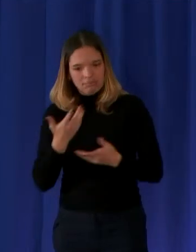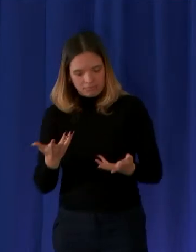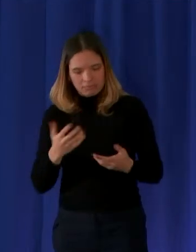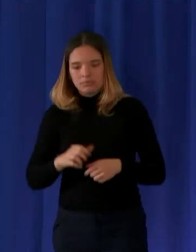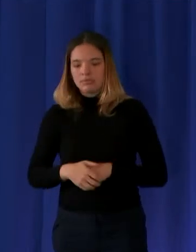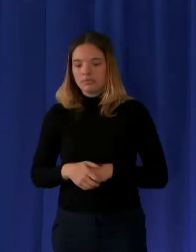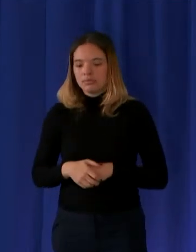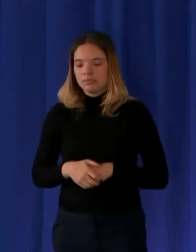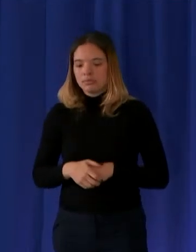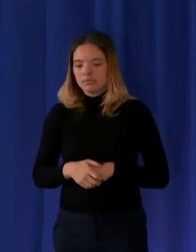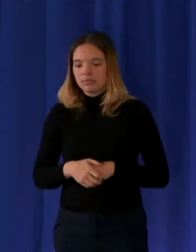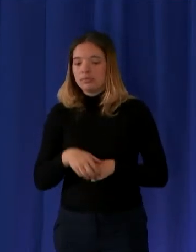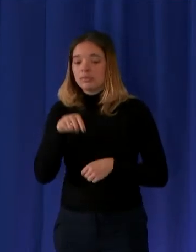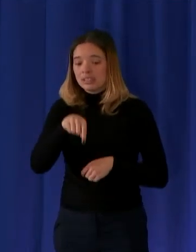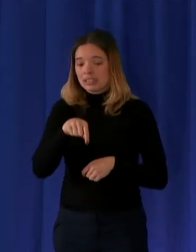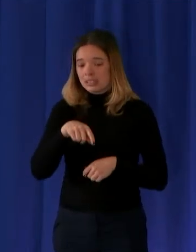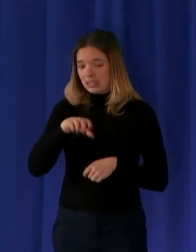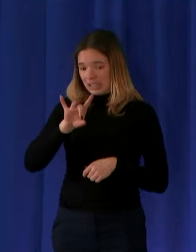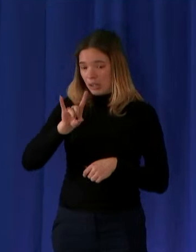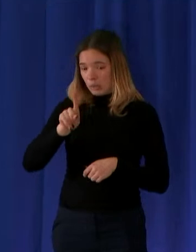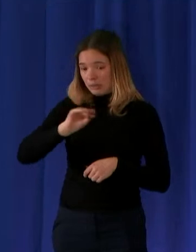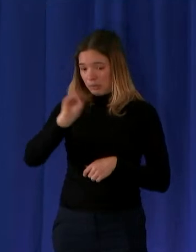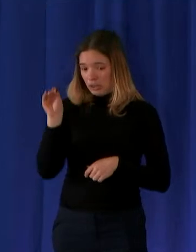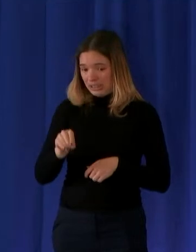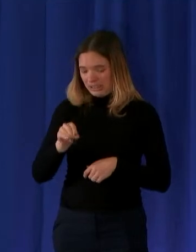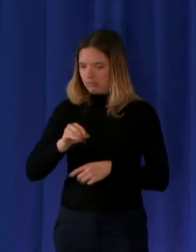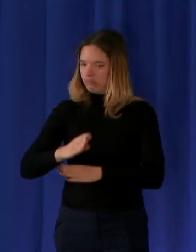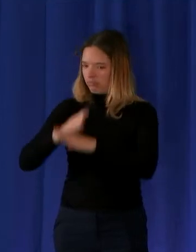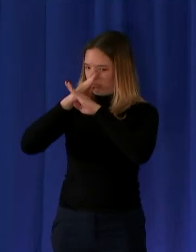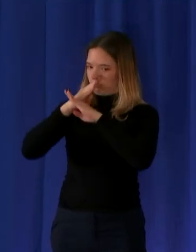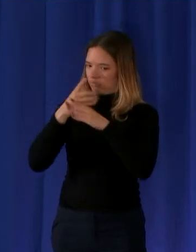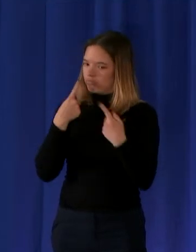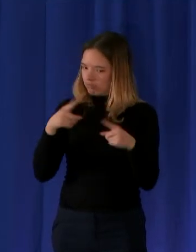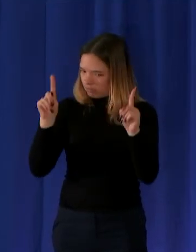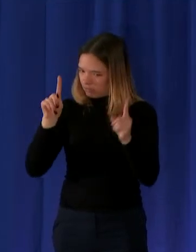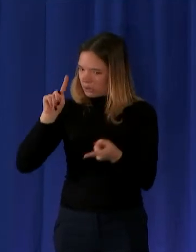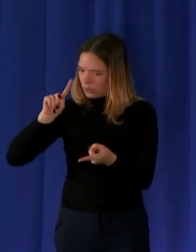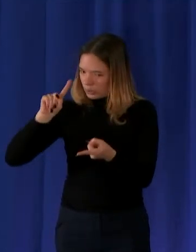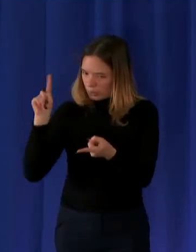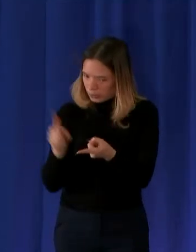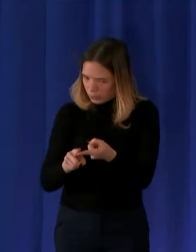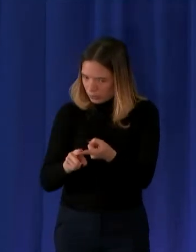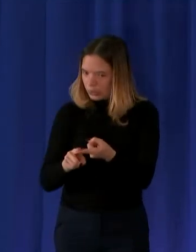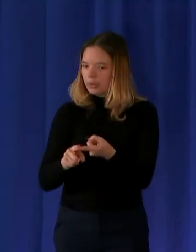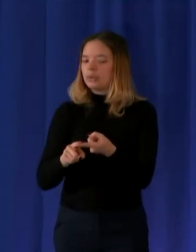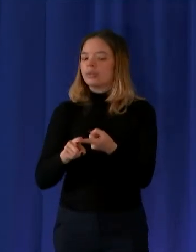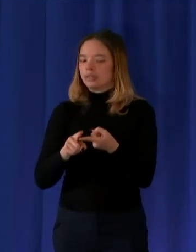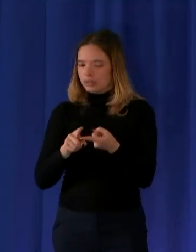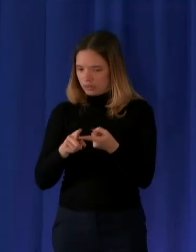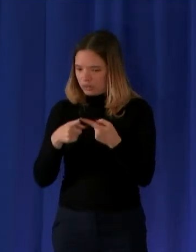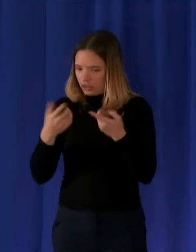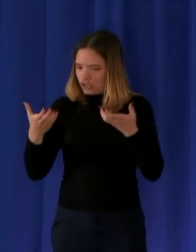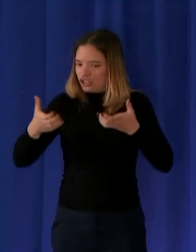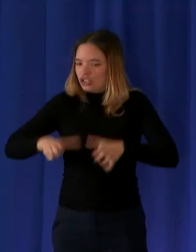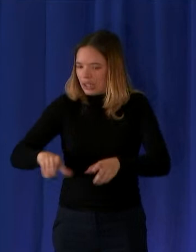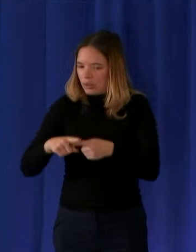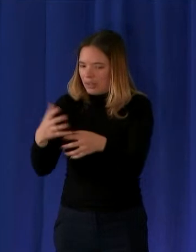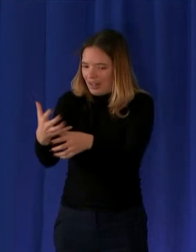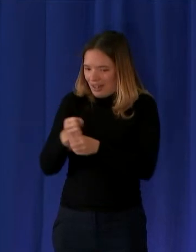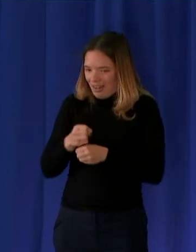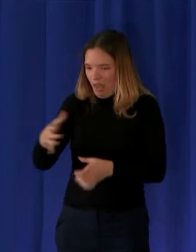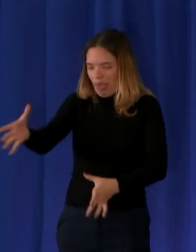you we consider it to be 81% protective, or decreases your chances by 81% that you'll end up in the